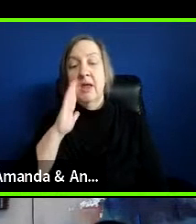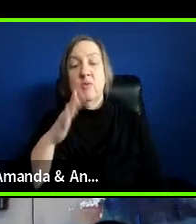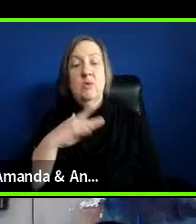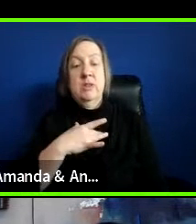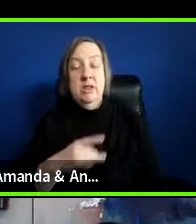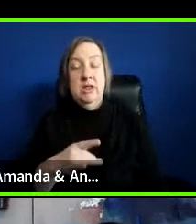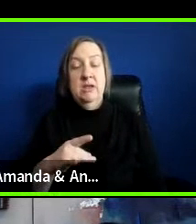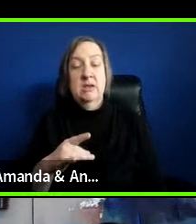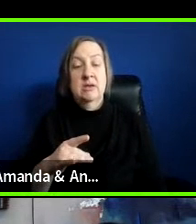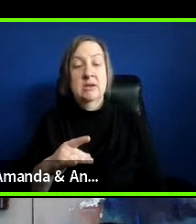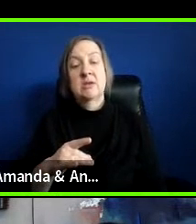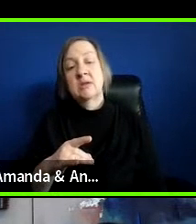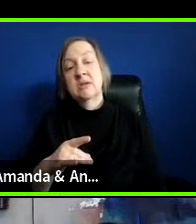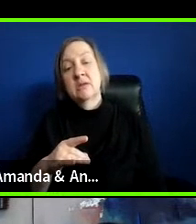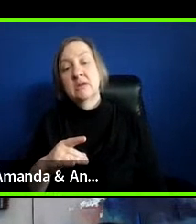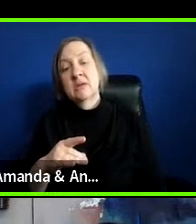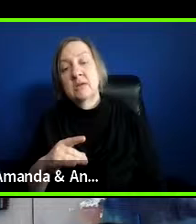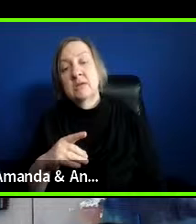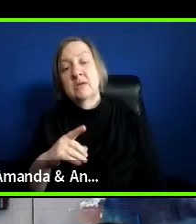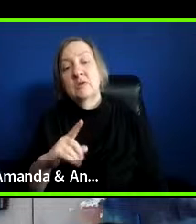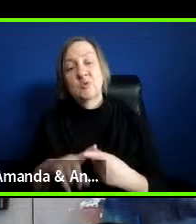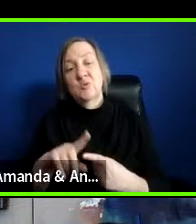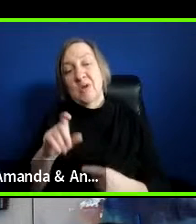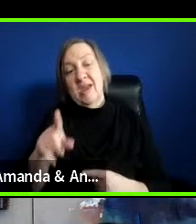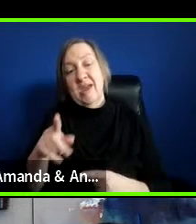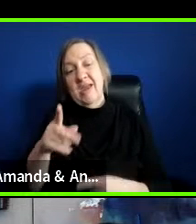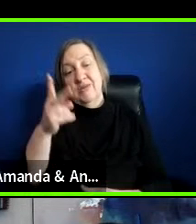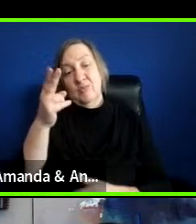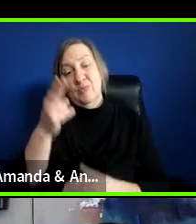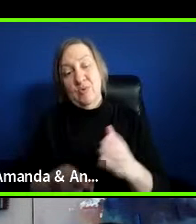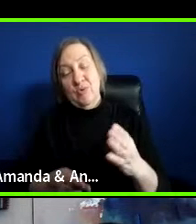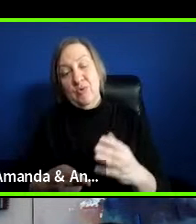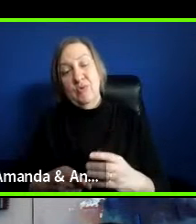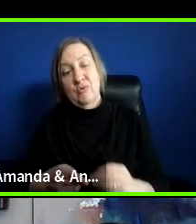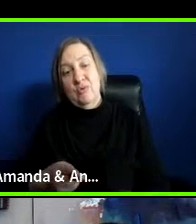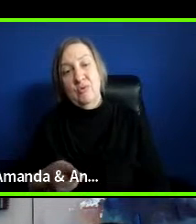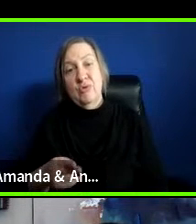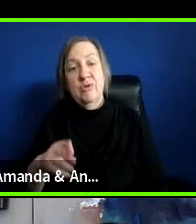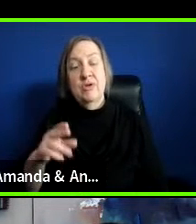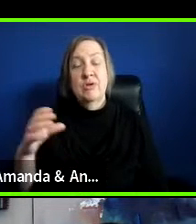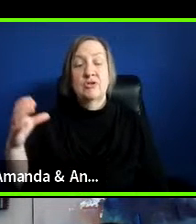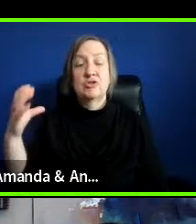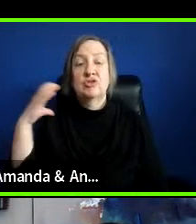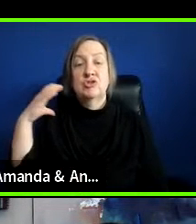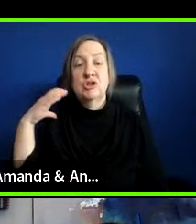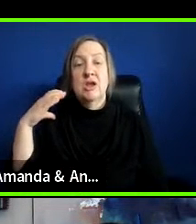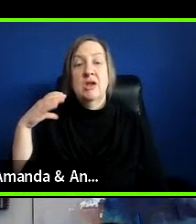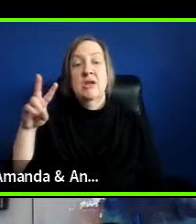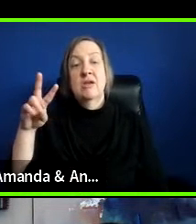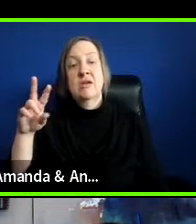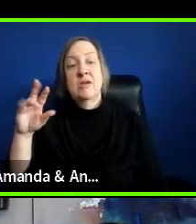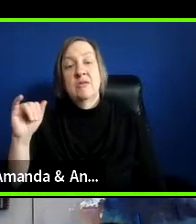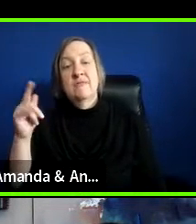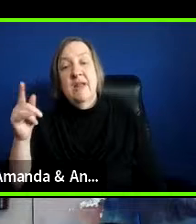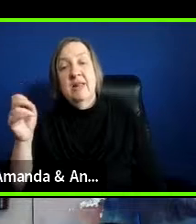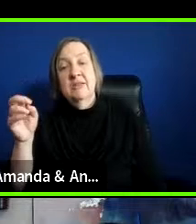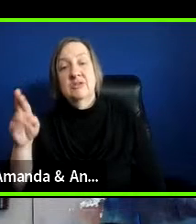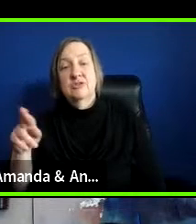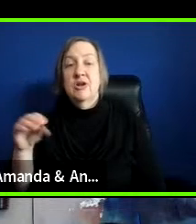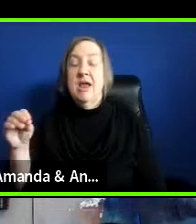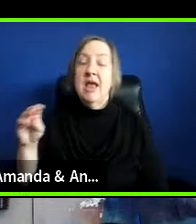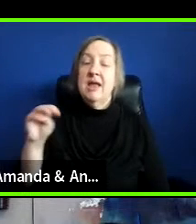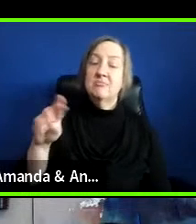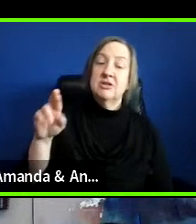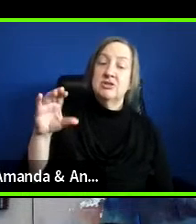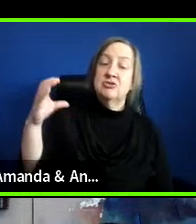to ask both our chair, Valenter, as well as